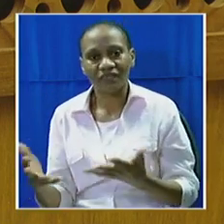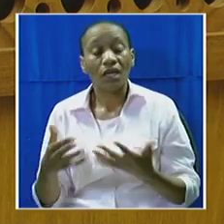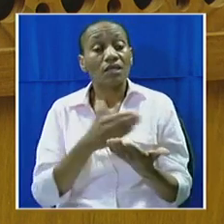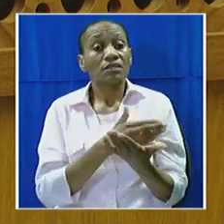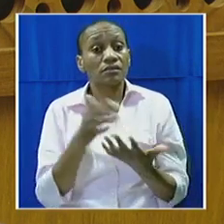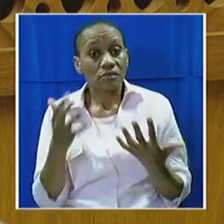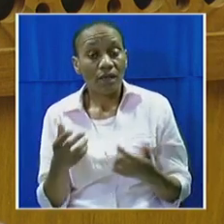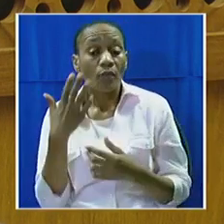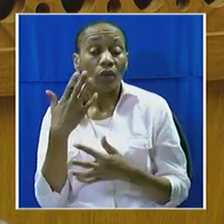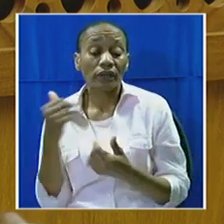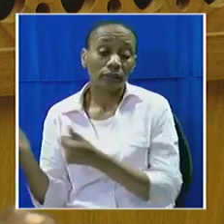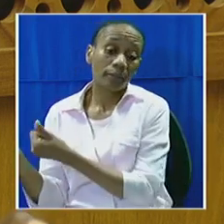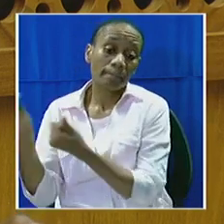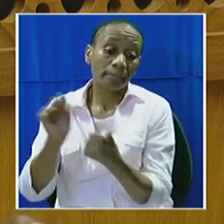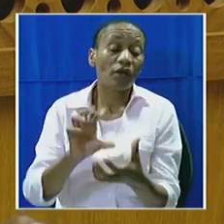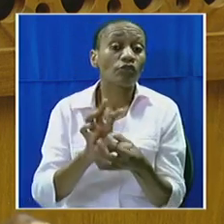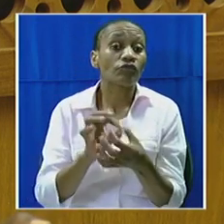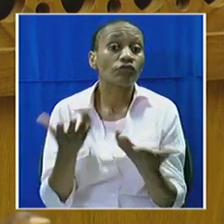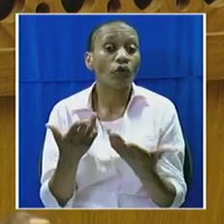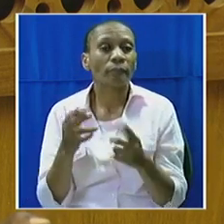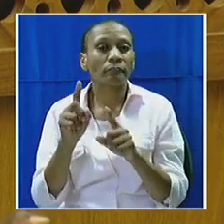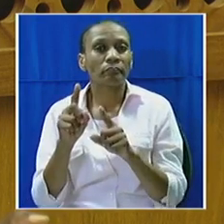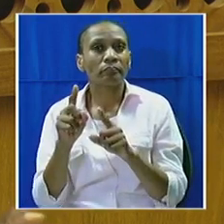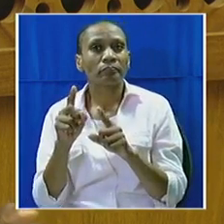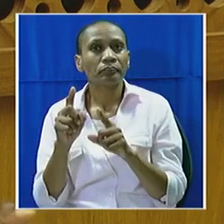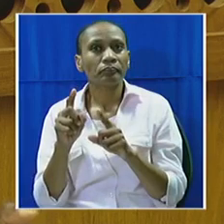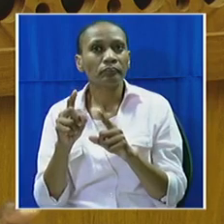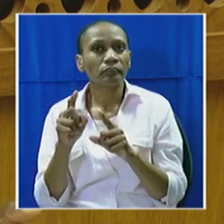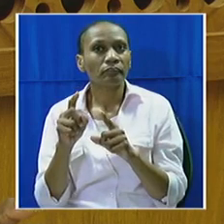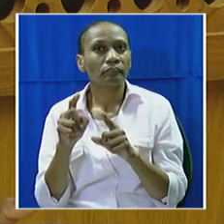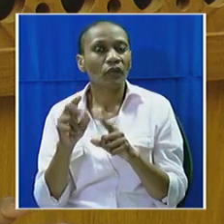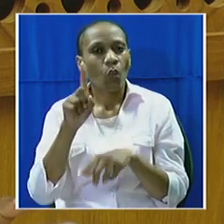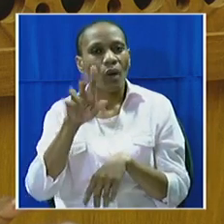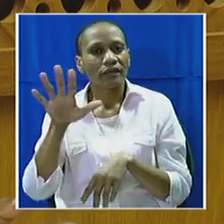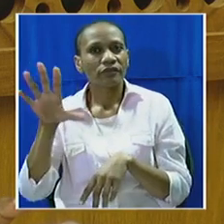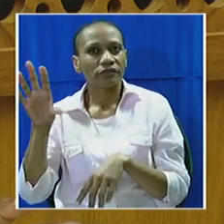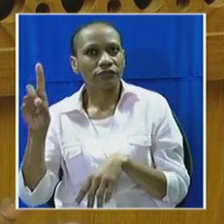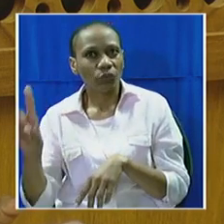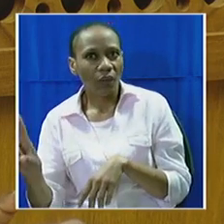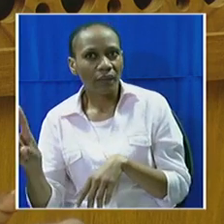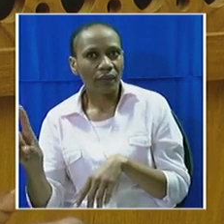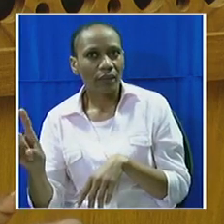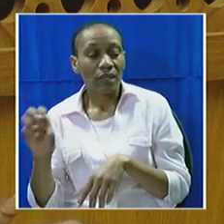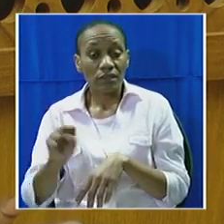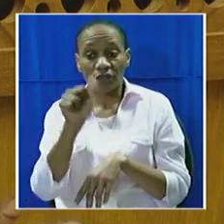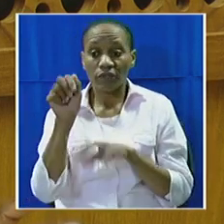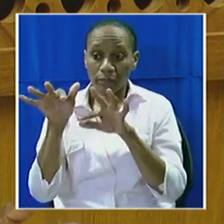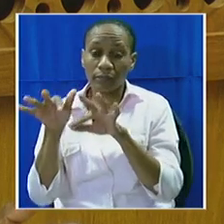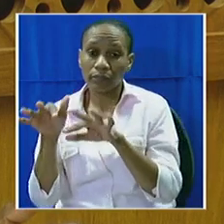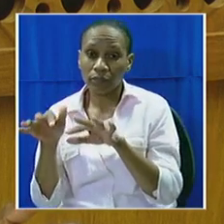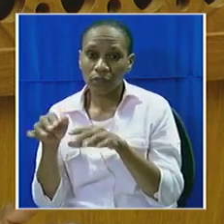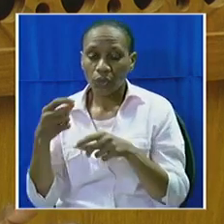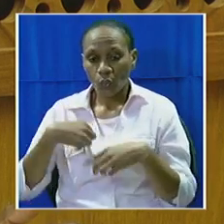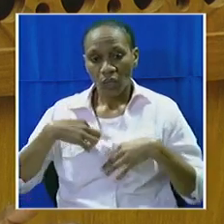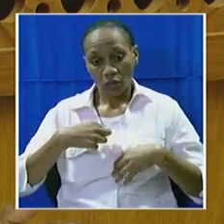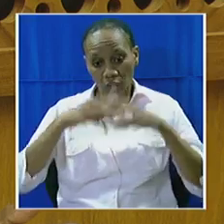that will be coming from Wuhan City and Hebei Province, 151 of them are South Africans. We've taken the